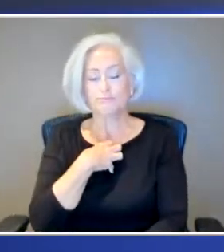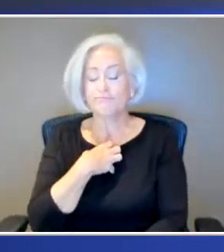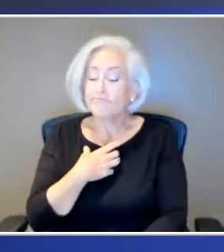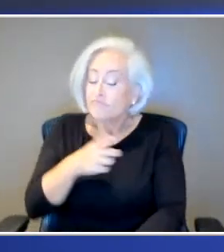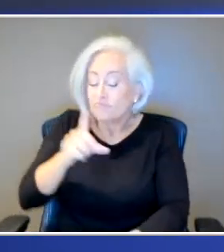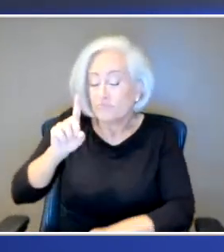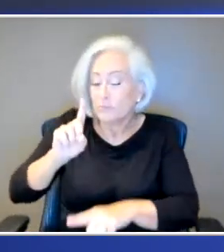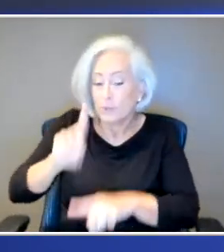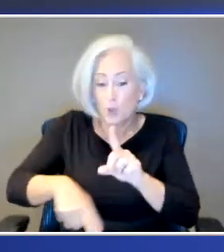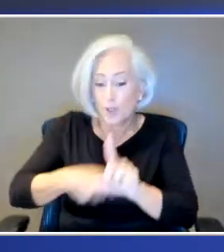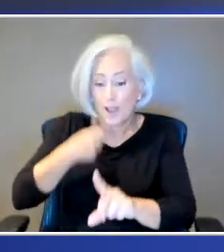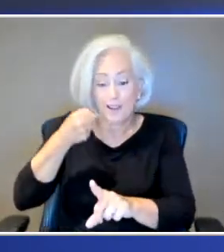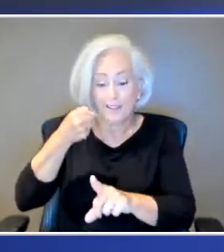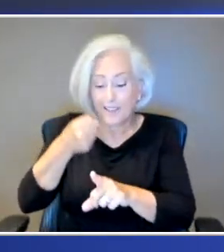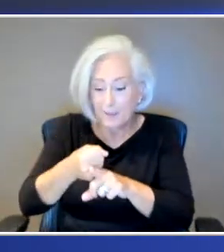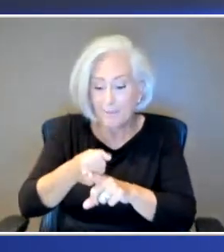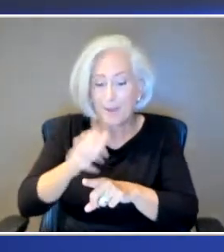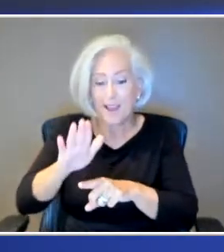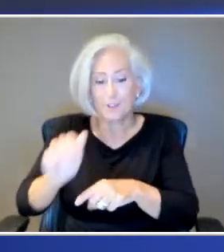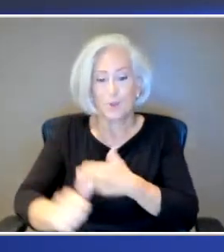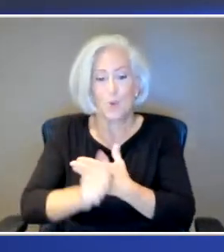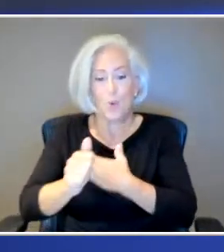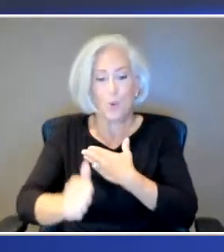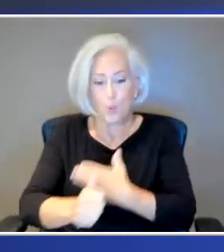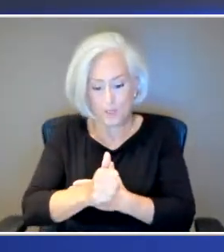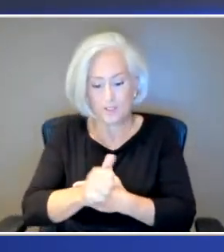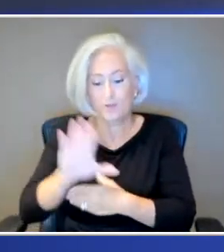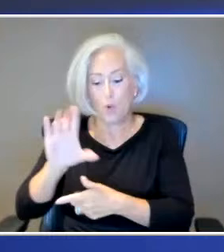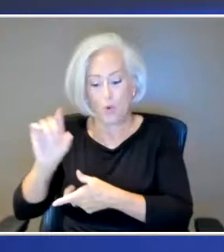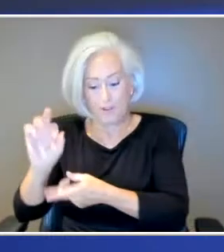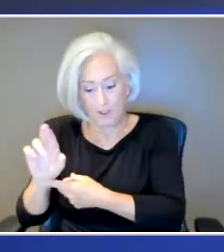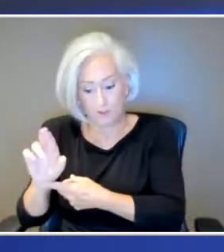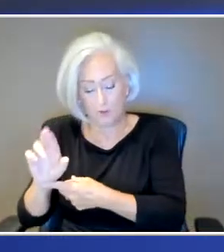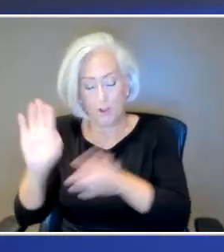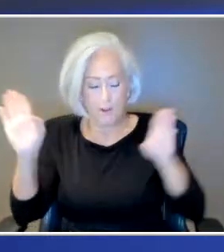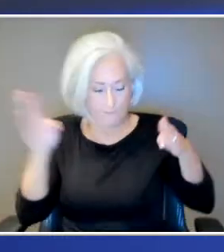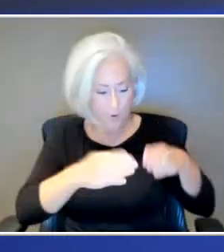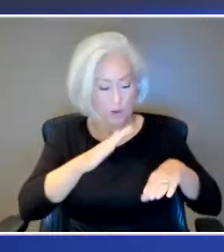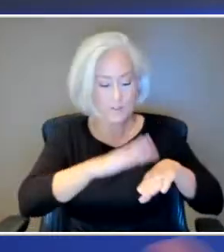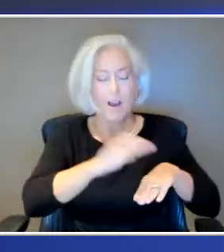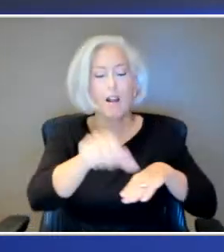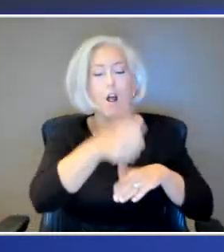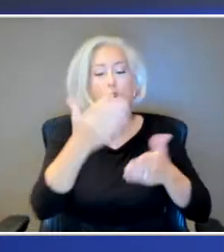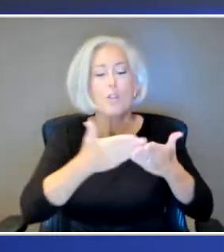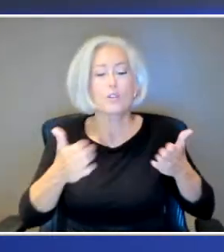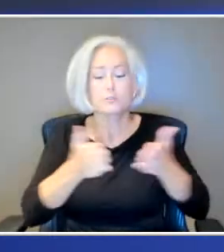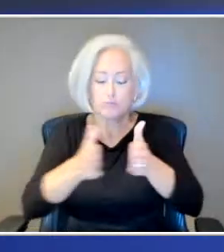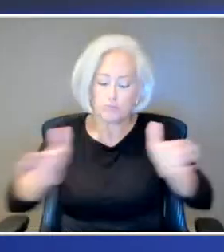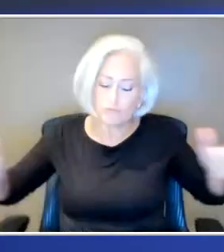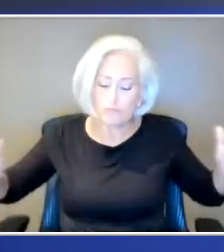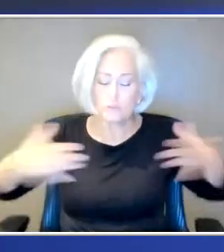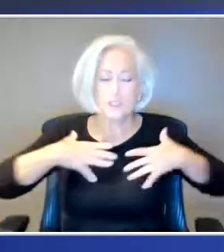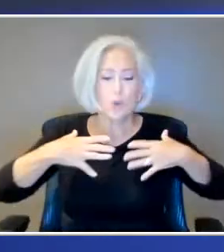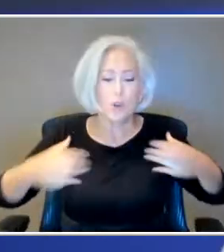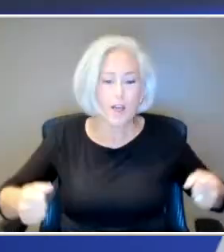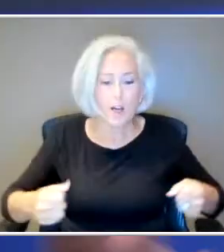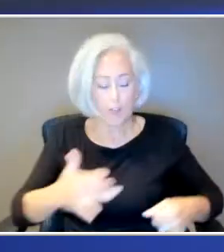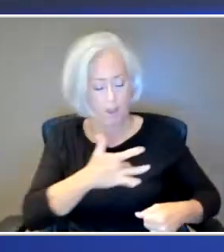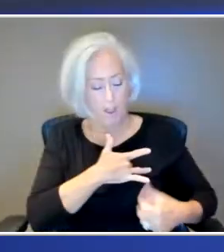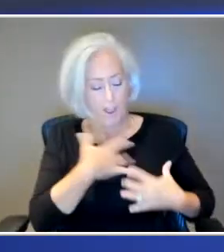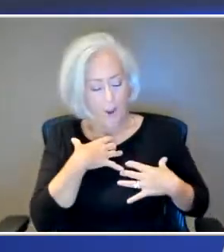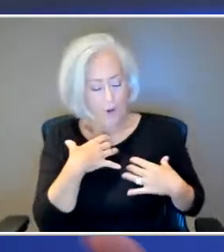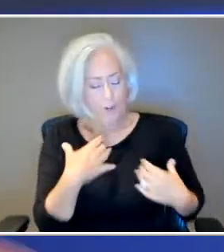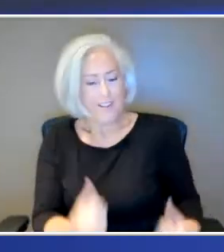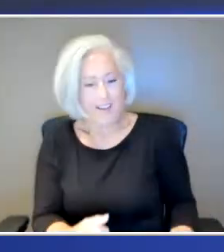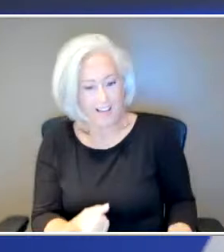the prostate cancer risk, so focus on the other things you can. Heart health, general health, living life to its fullest, taking advantage of things like